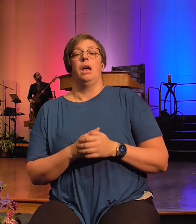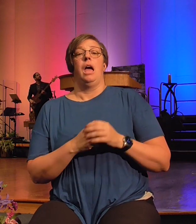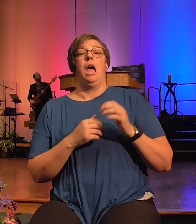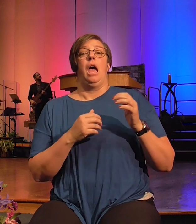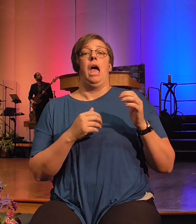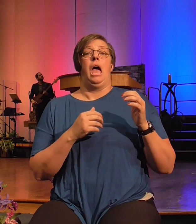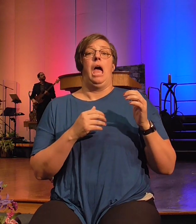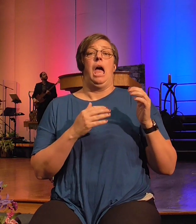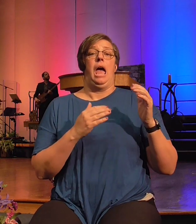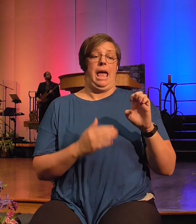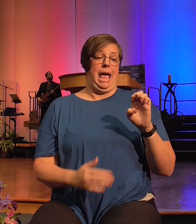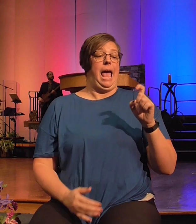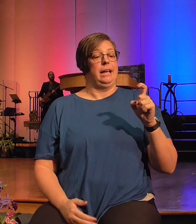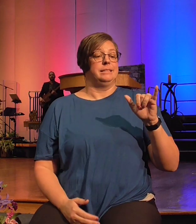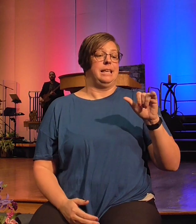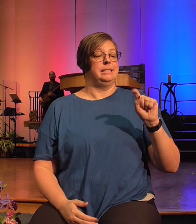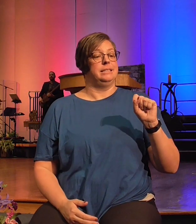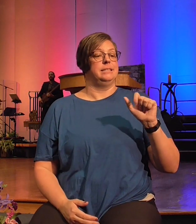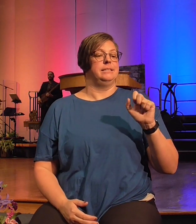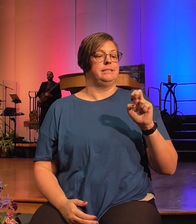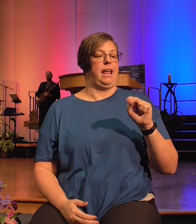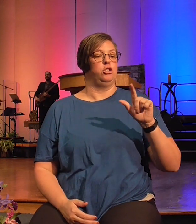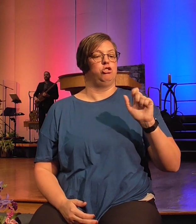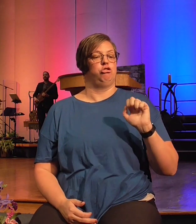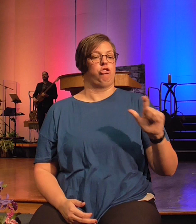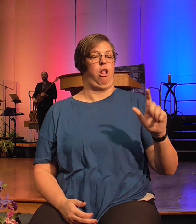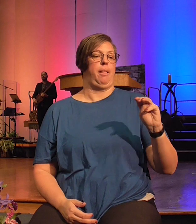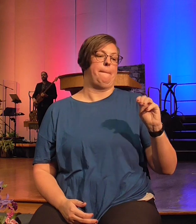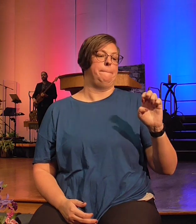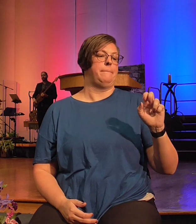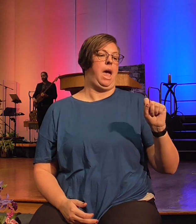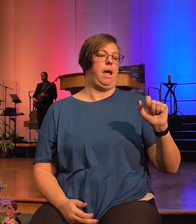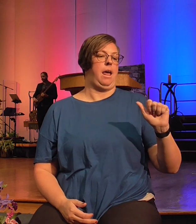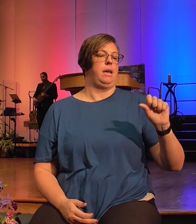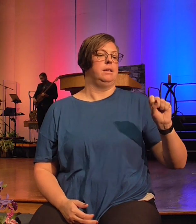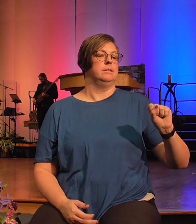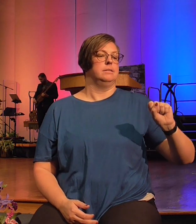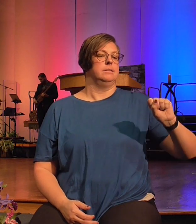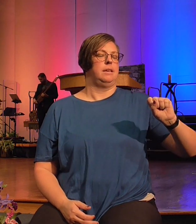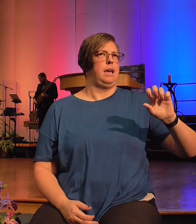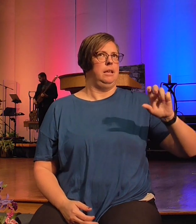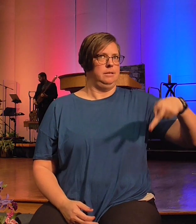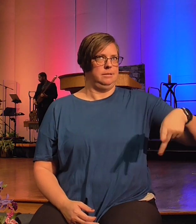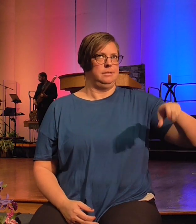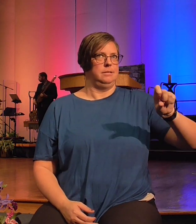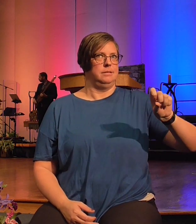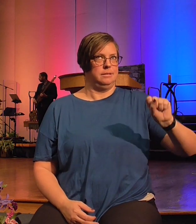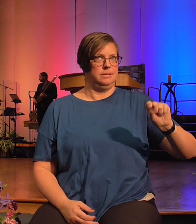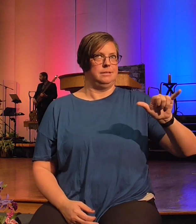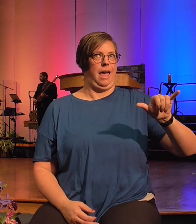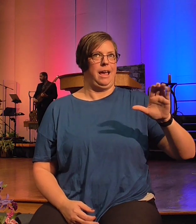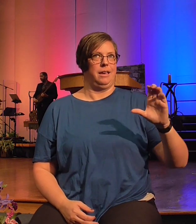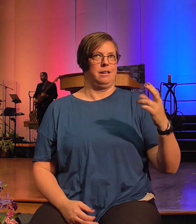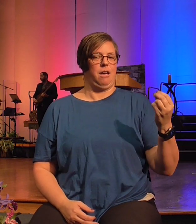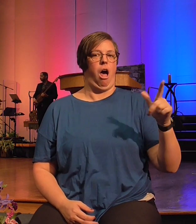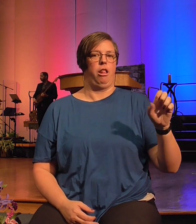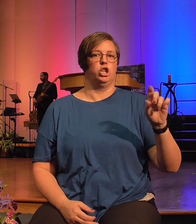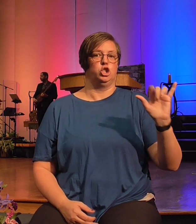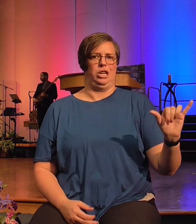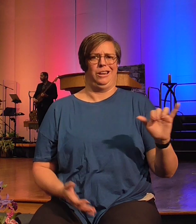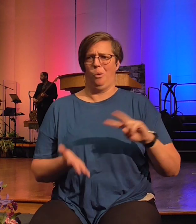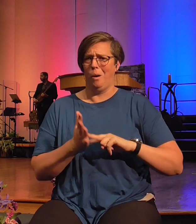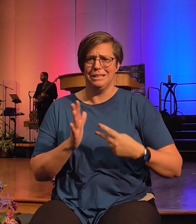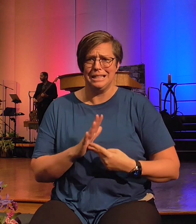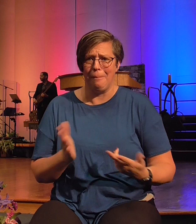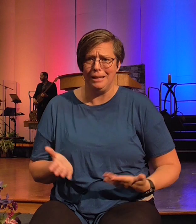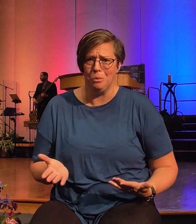does that mean? The meta means going beyond the physical into the spiritual light. And so for this particular 8